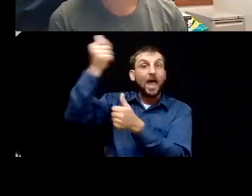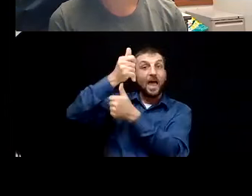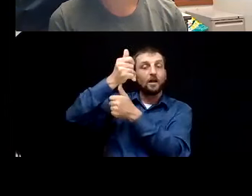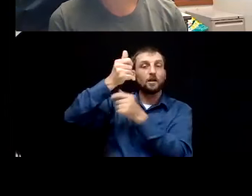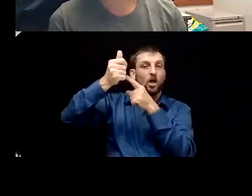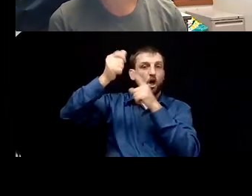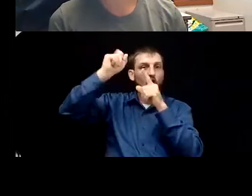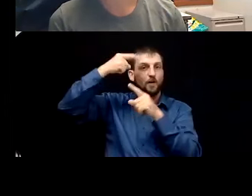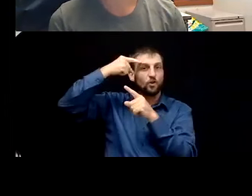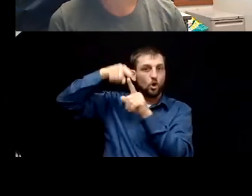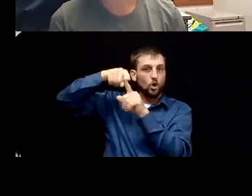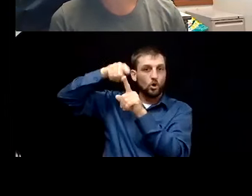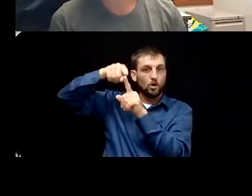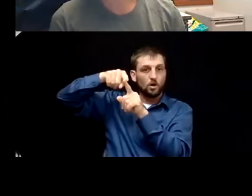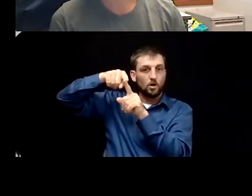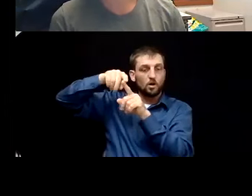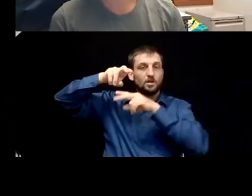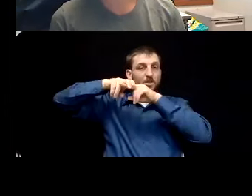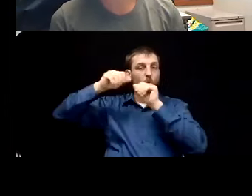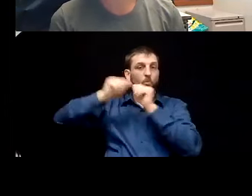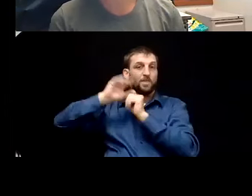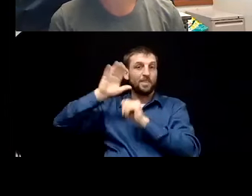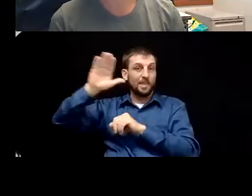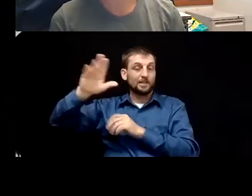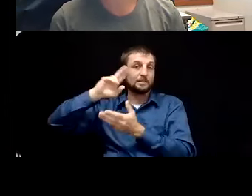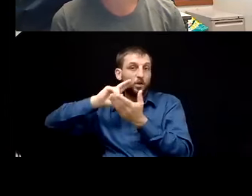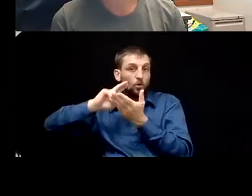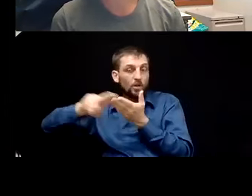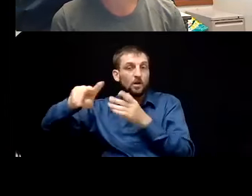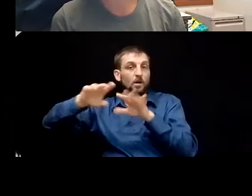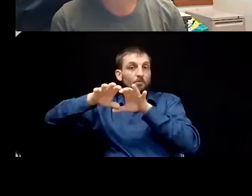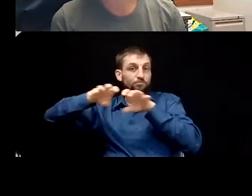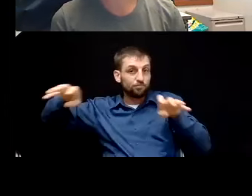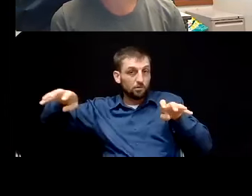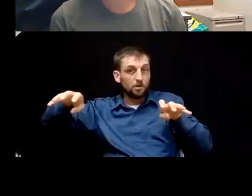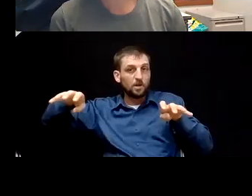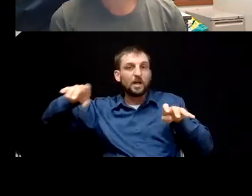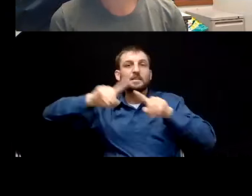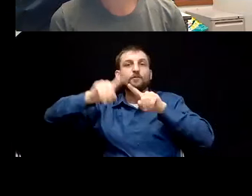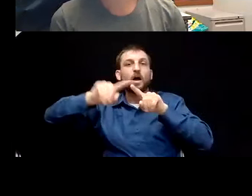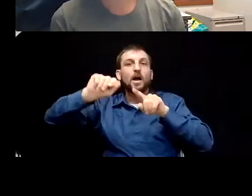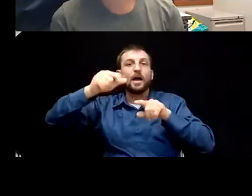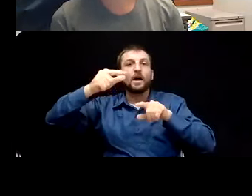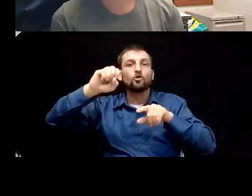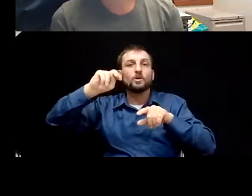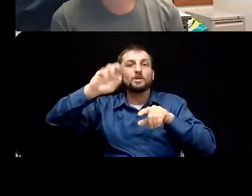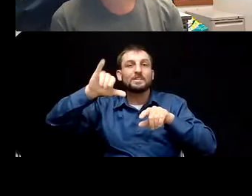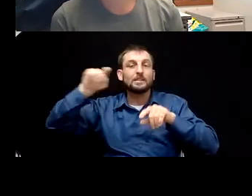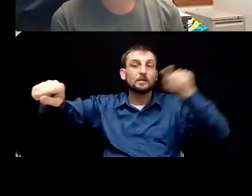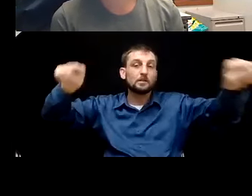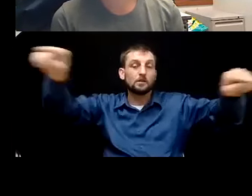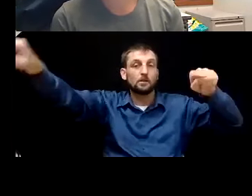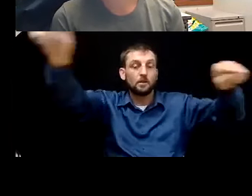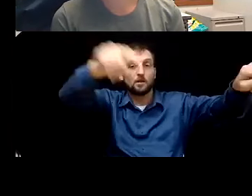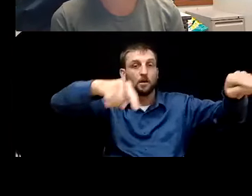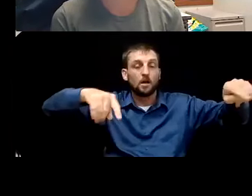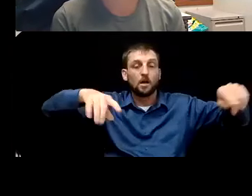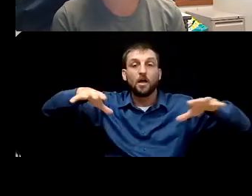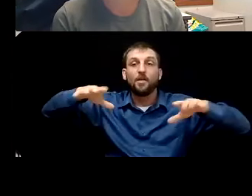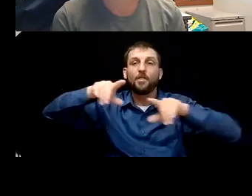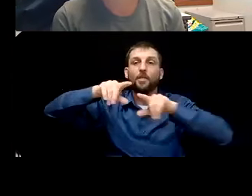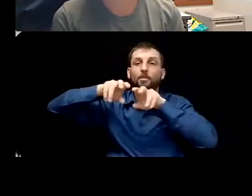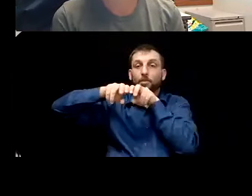sits with his cabinet level secretaries and heads of all of the different agencies, and they set really what the goals and objectives are